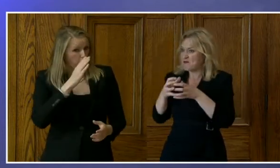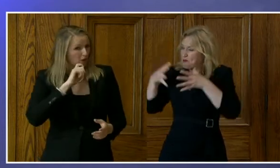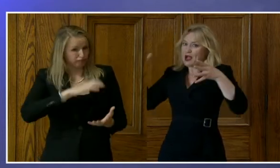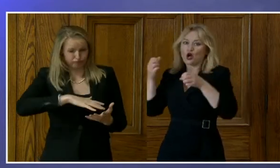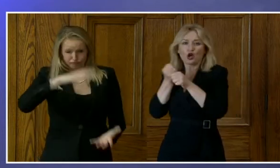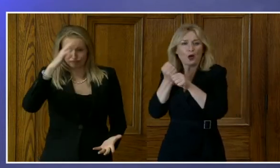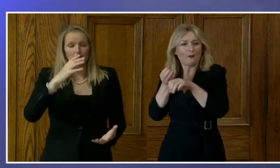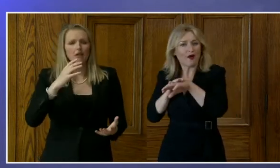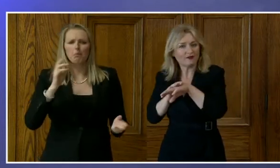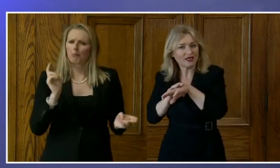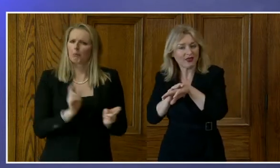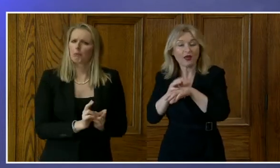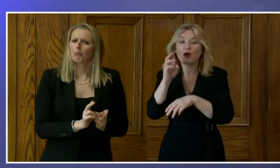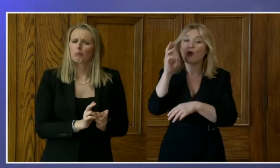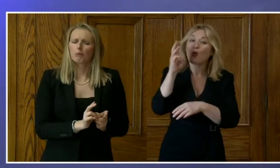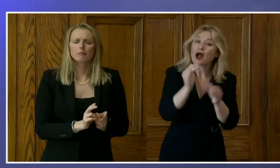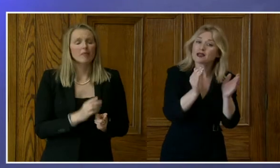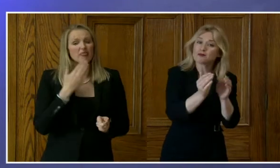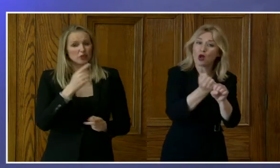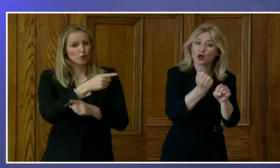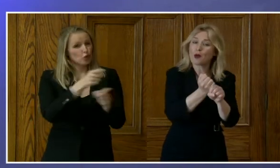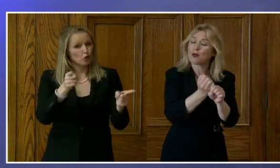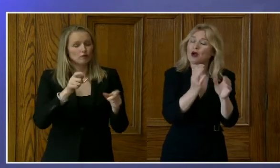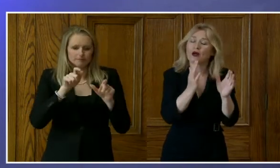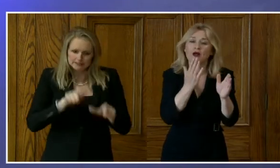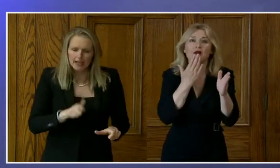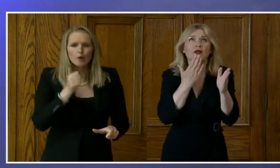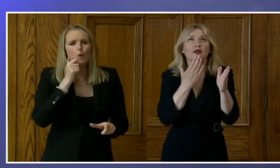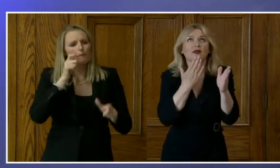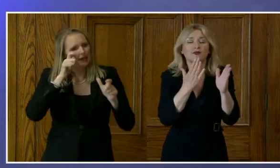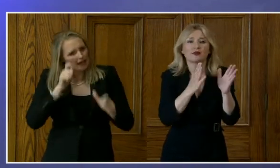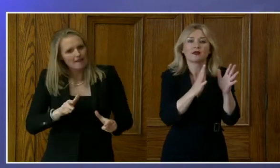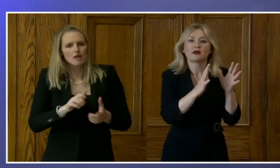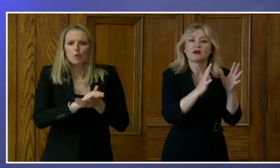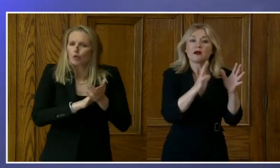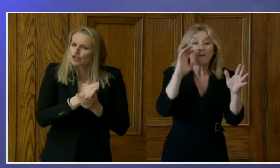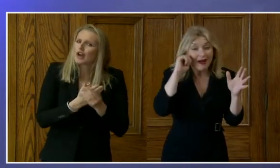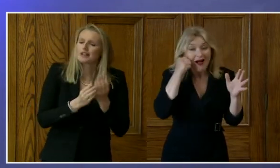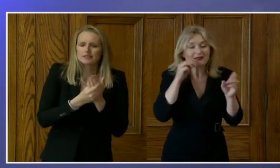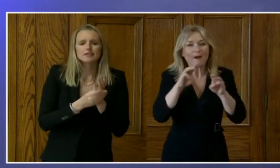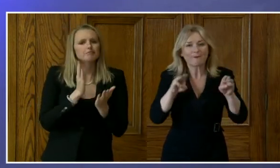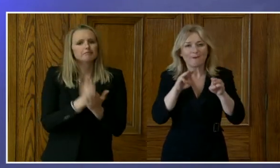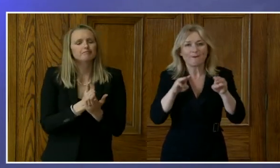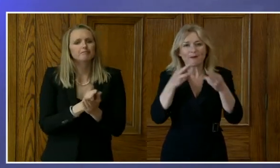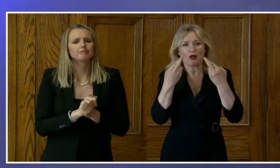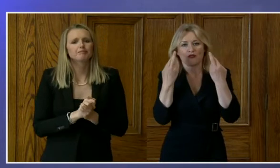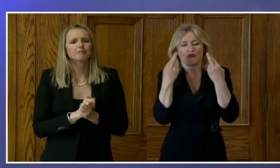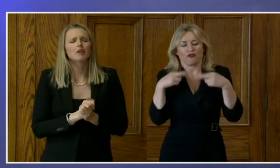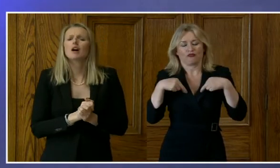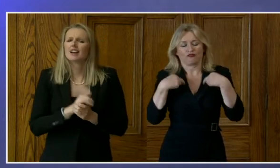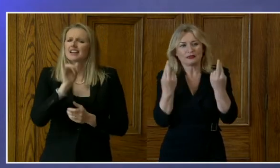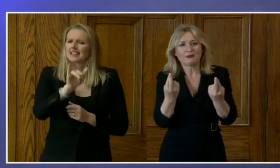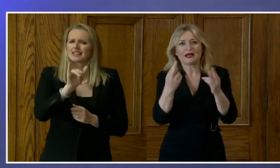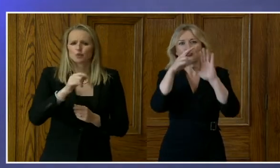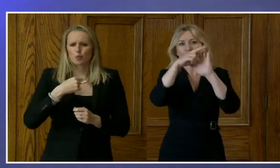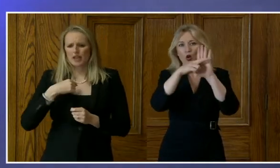health messaging. And I think also because of the regulations that were introduced. I think there is a concern, whilst we have said obviously that we are going